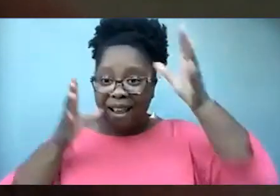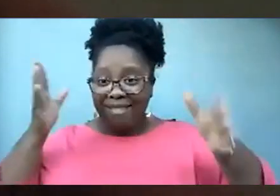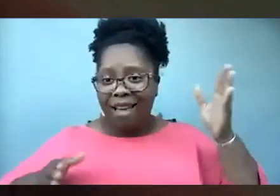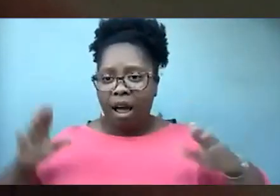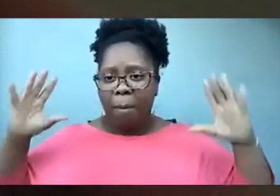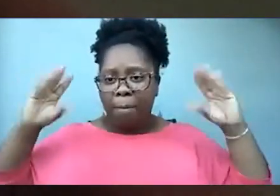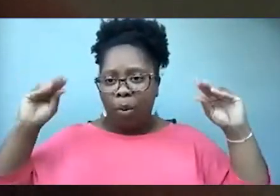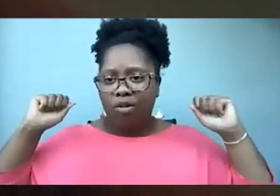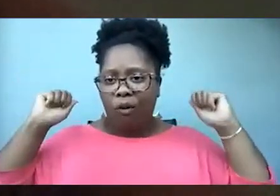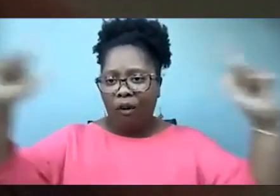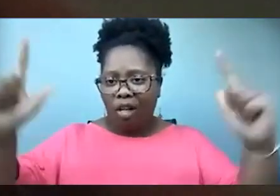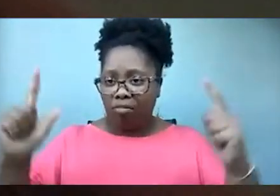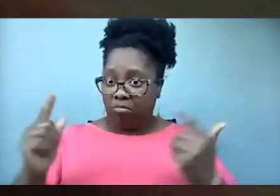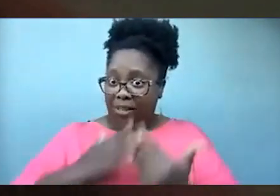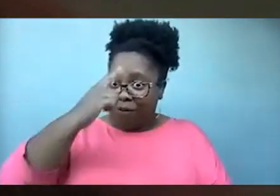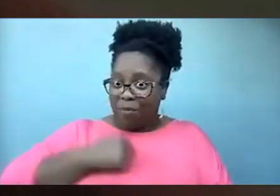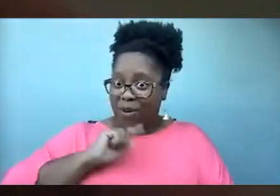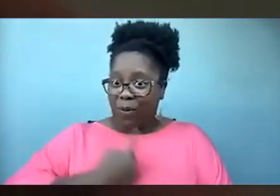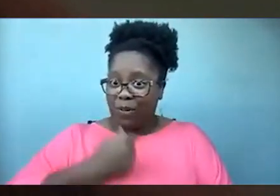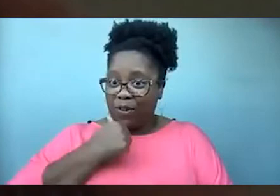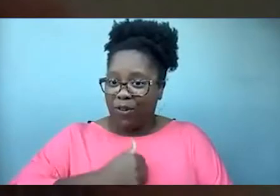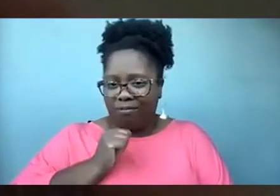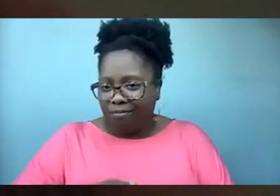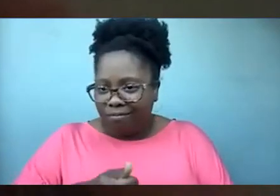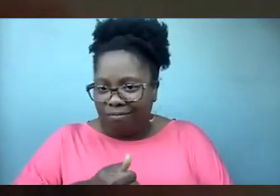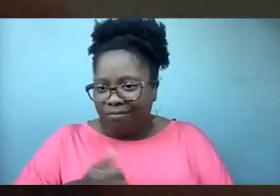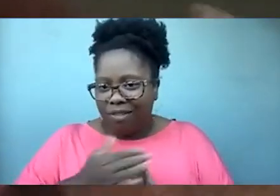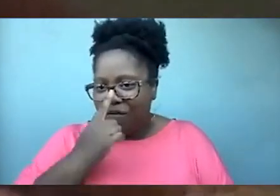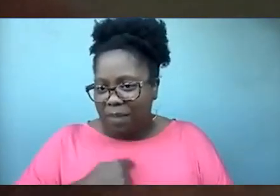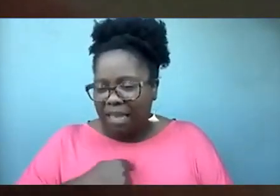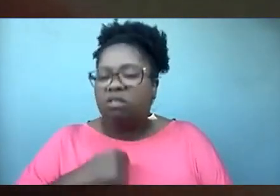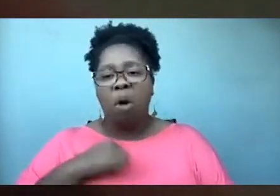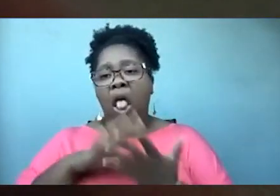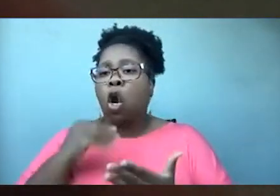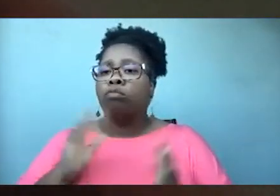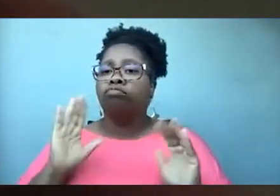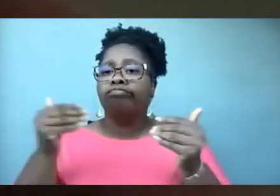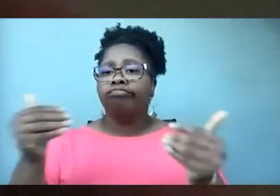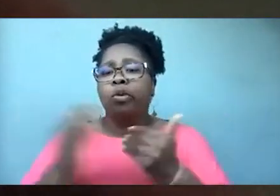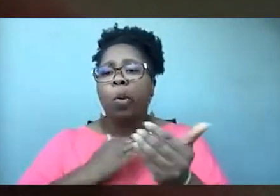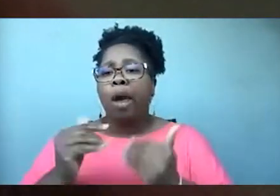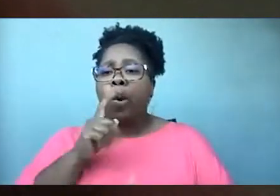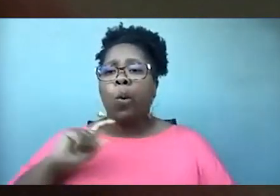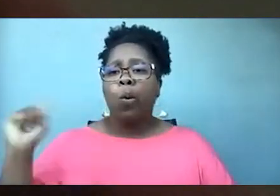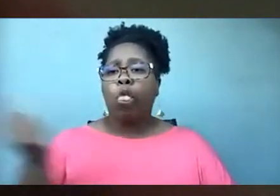no matter who was trying to get in my way. So I think it starts there.